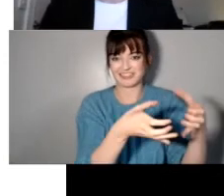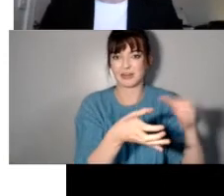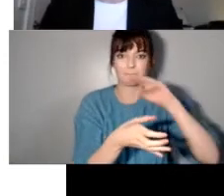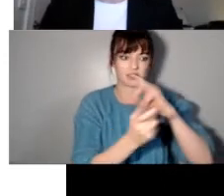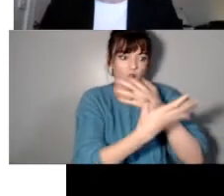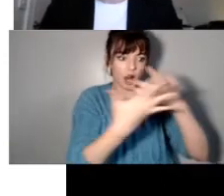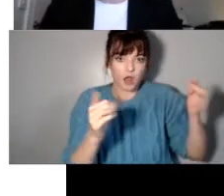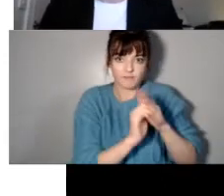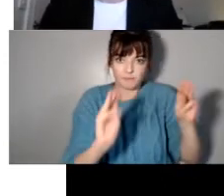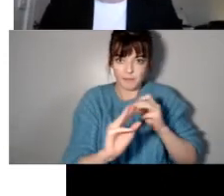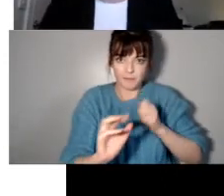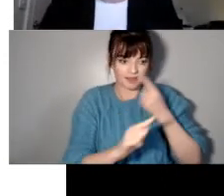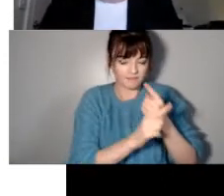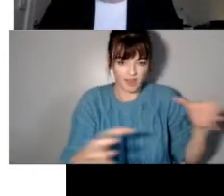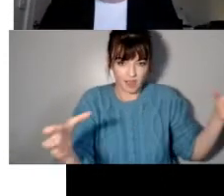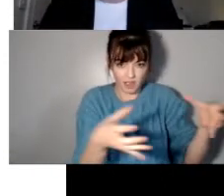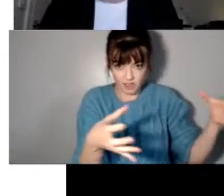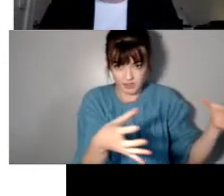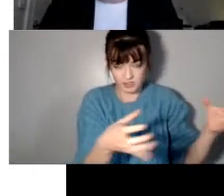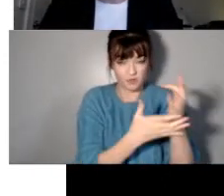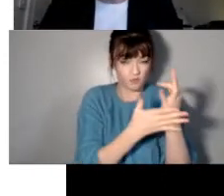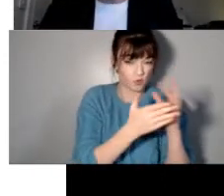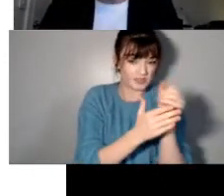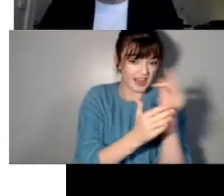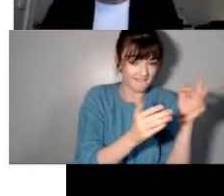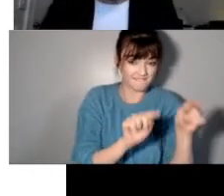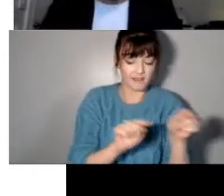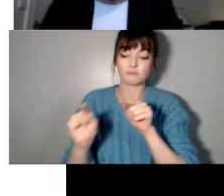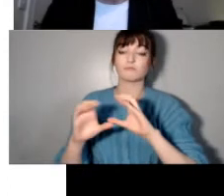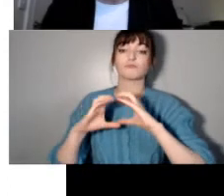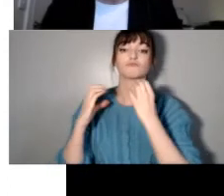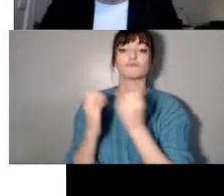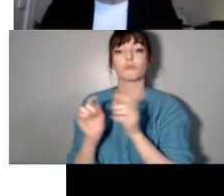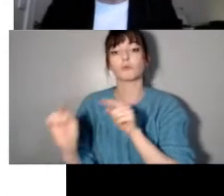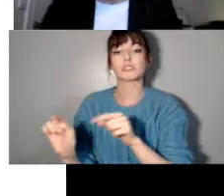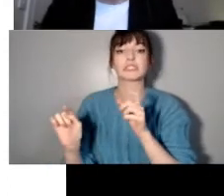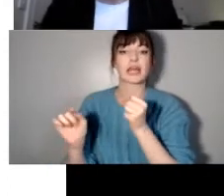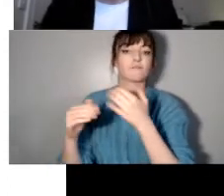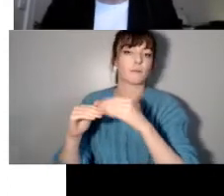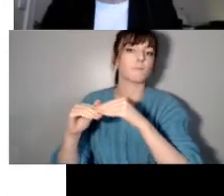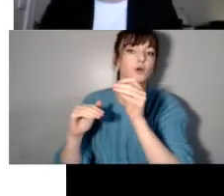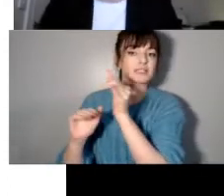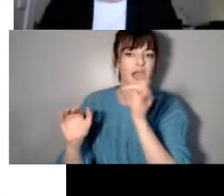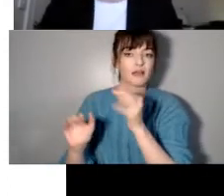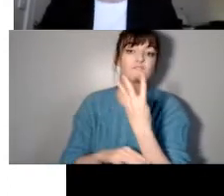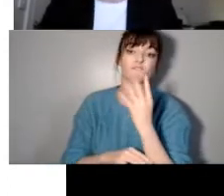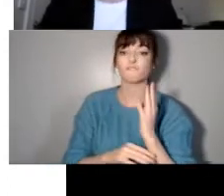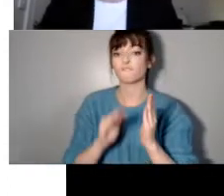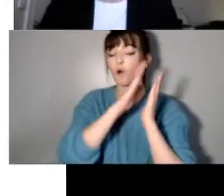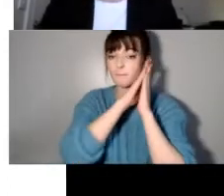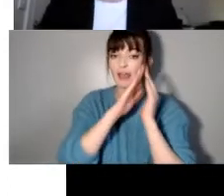and one would expect a higher staff to resident ratio in four-bed houses and smaller housing settings.